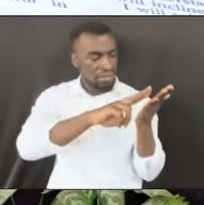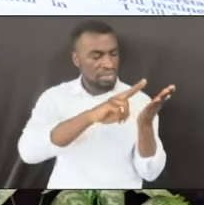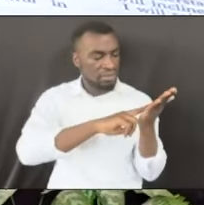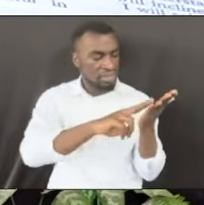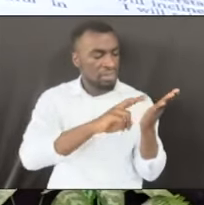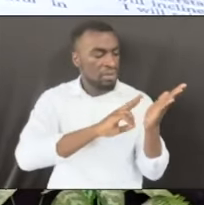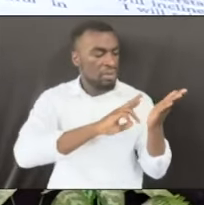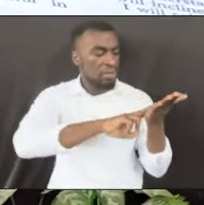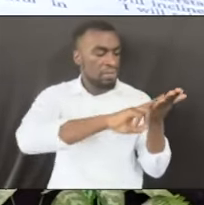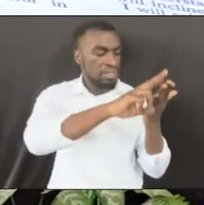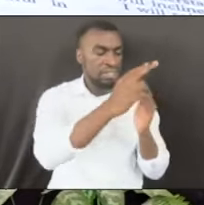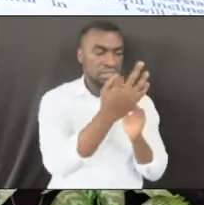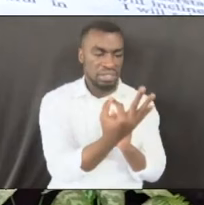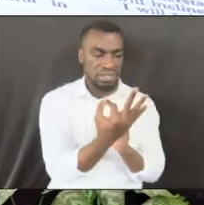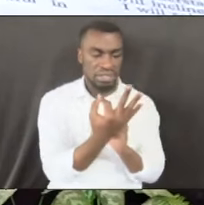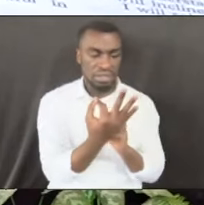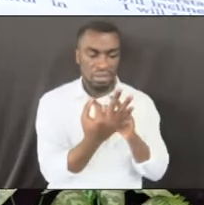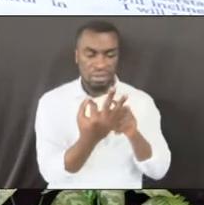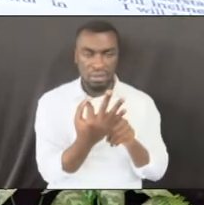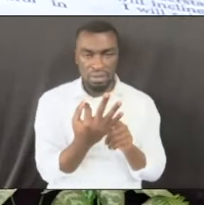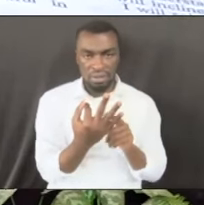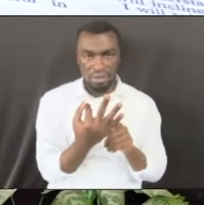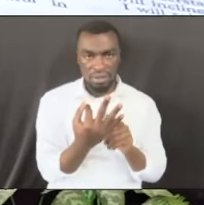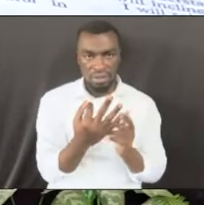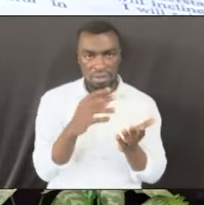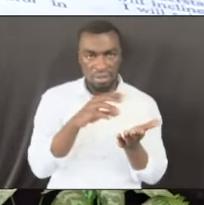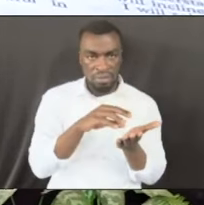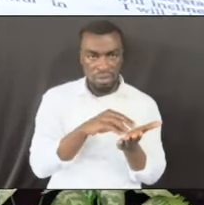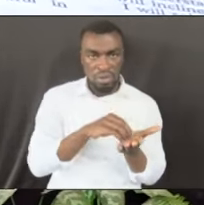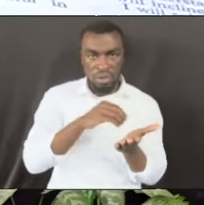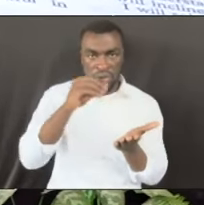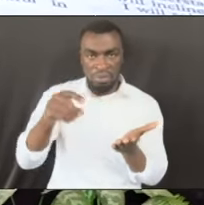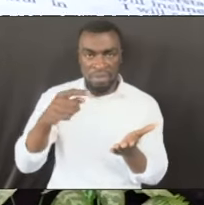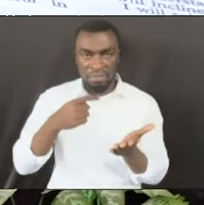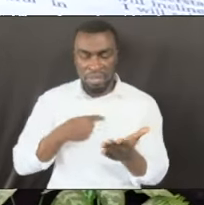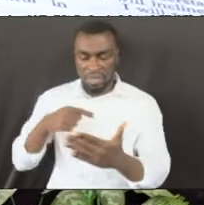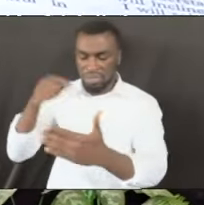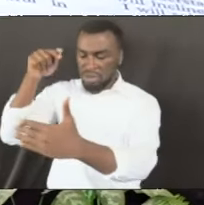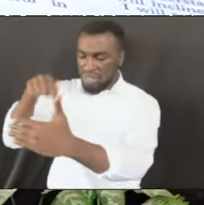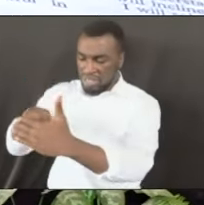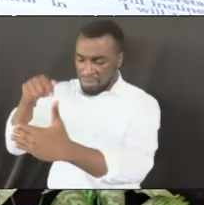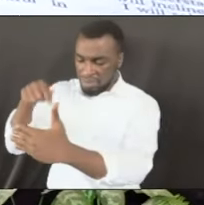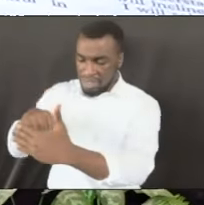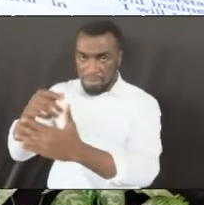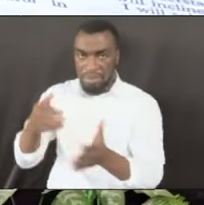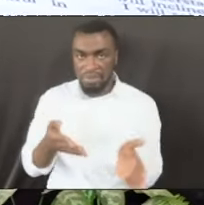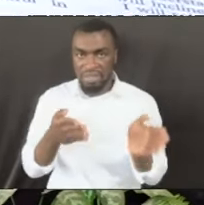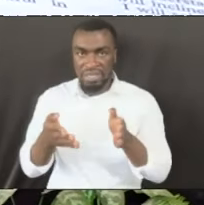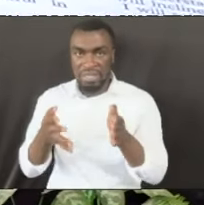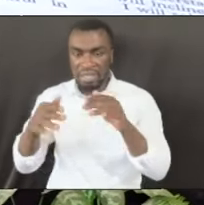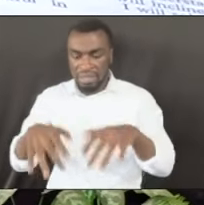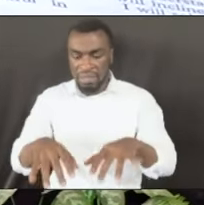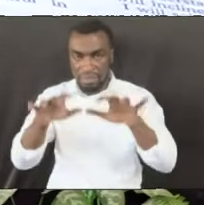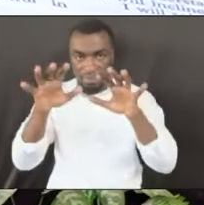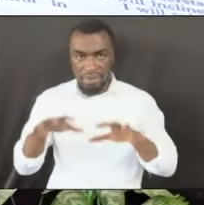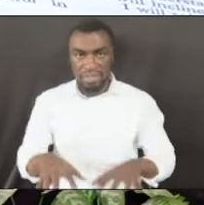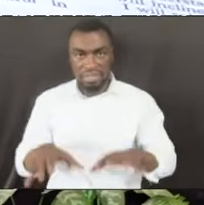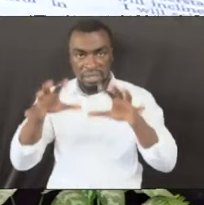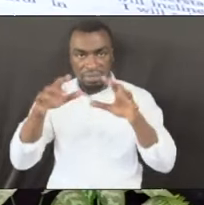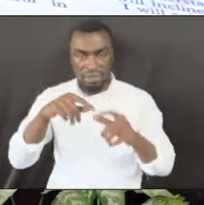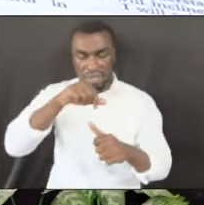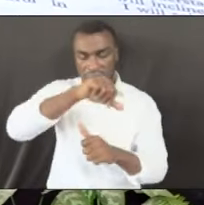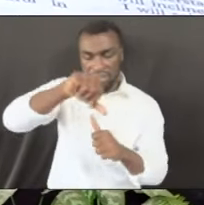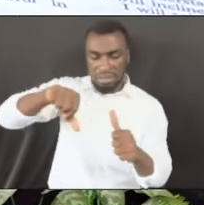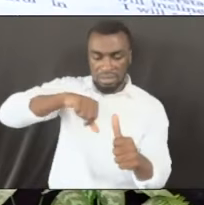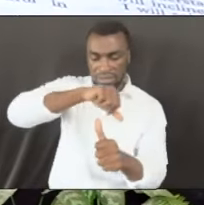Verse 3, for you cast me into the deep, into the heart of the seas, and the floods surrounded me. All your